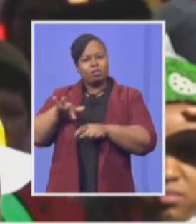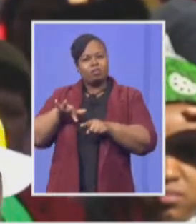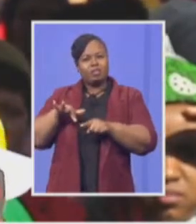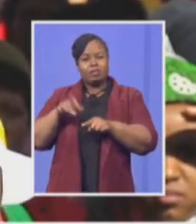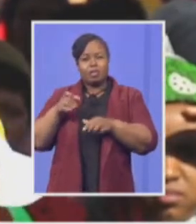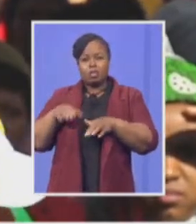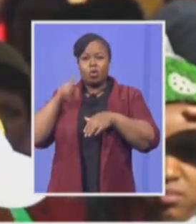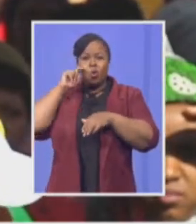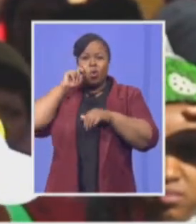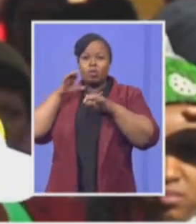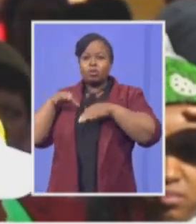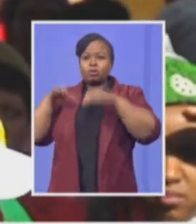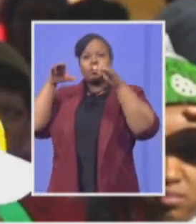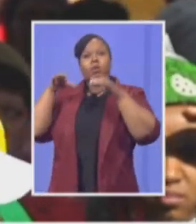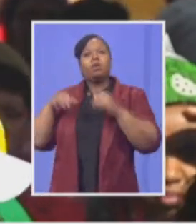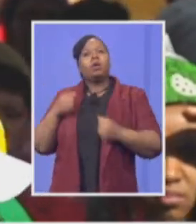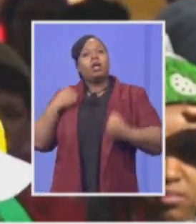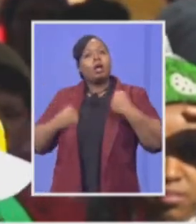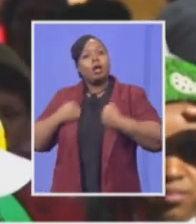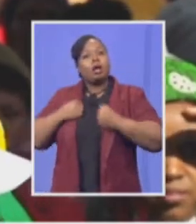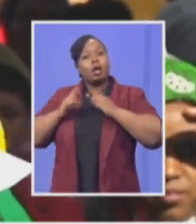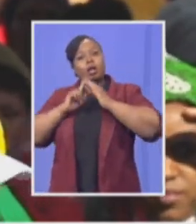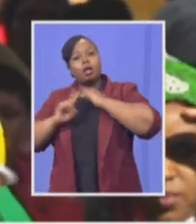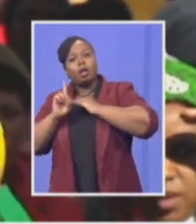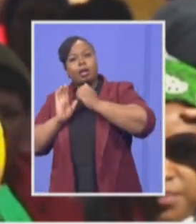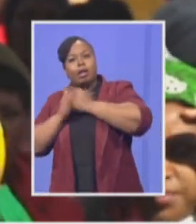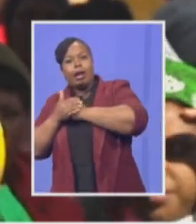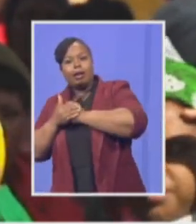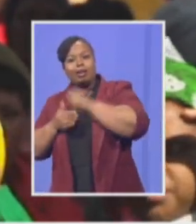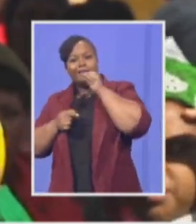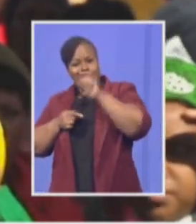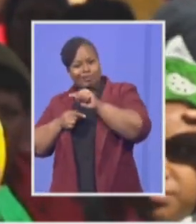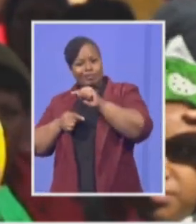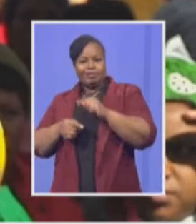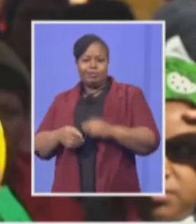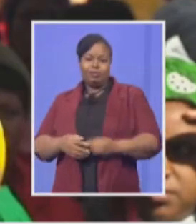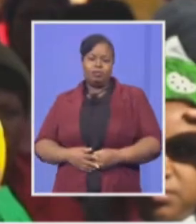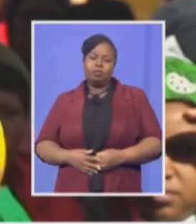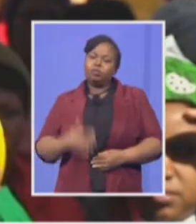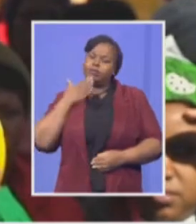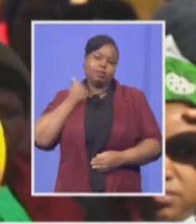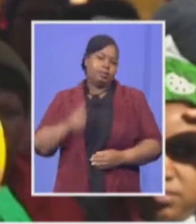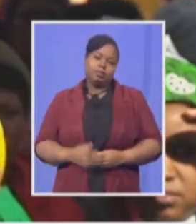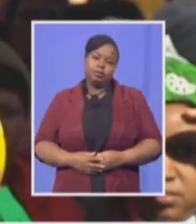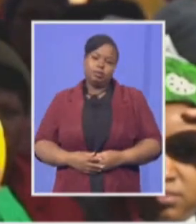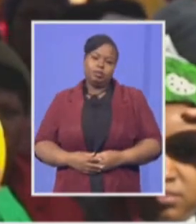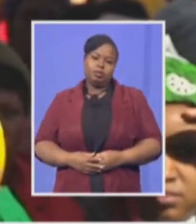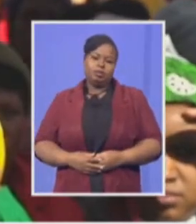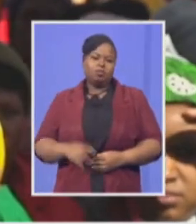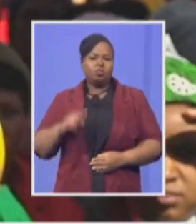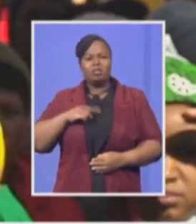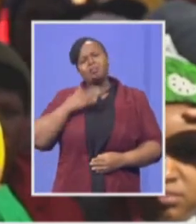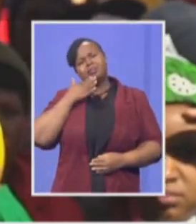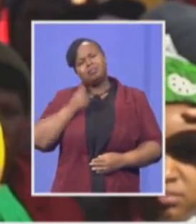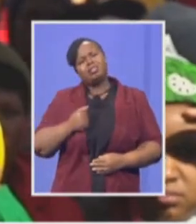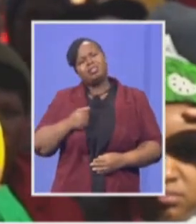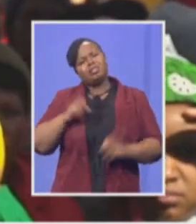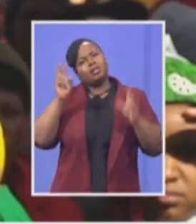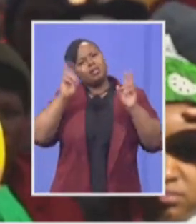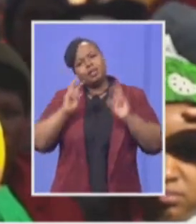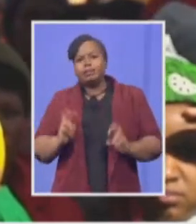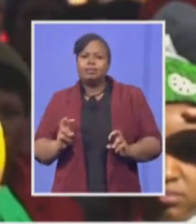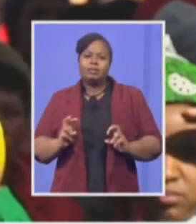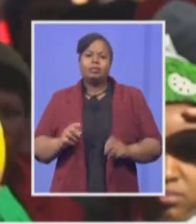wakudala kugijinyelwa khona lapha yila kudlalelwa khona lapha so ngiyacela mabebe nogesi nabo